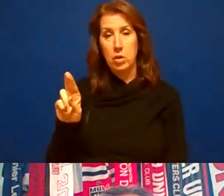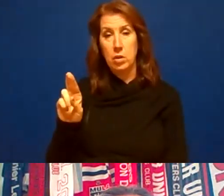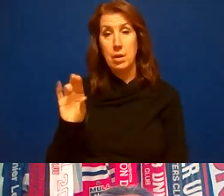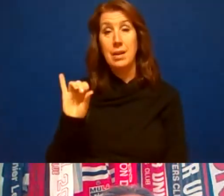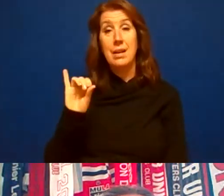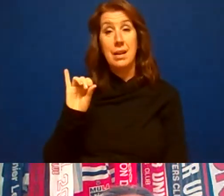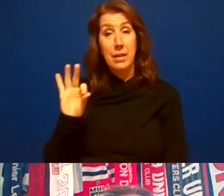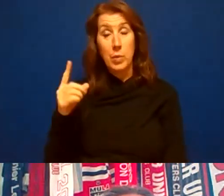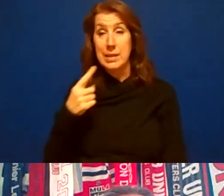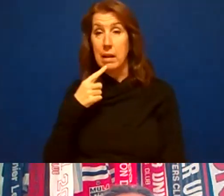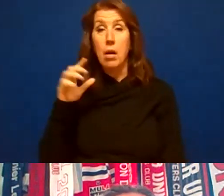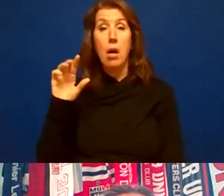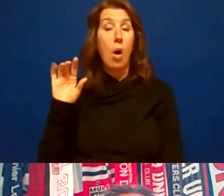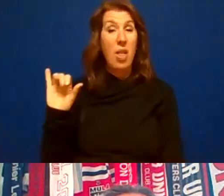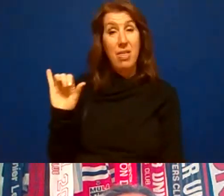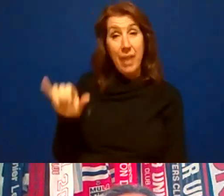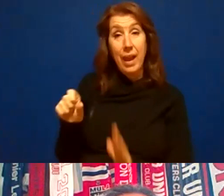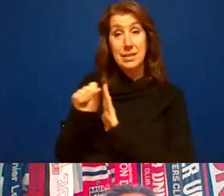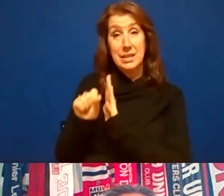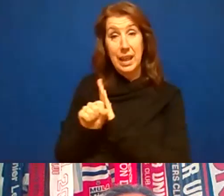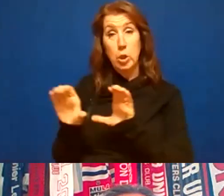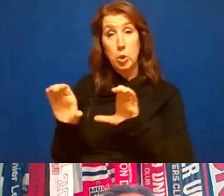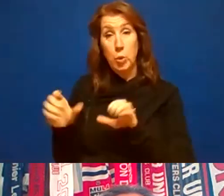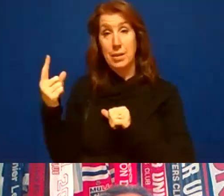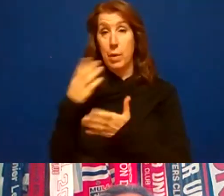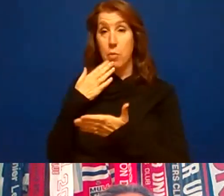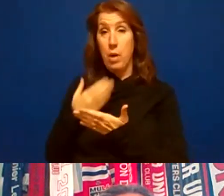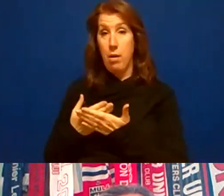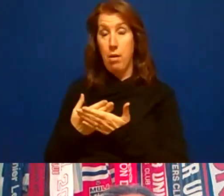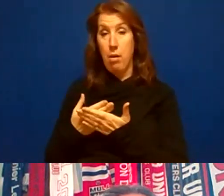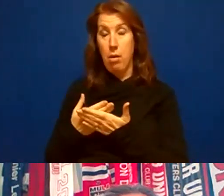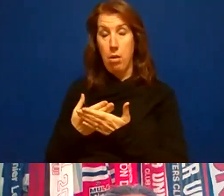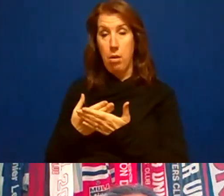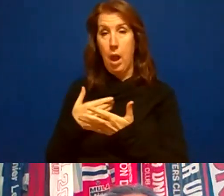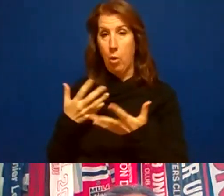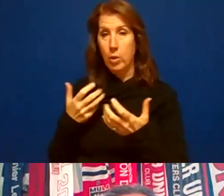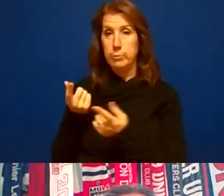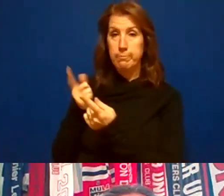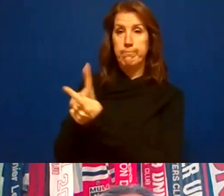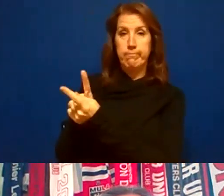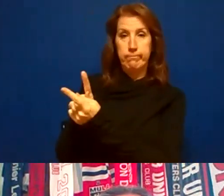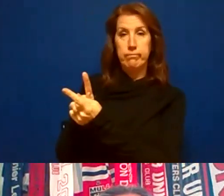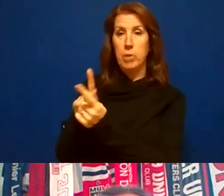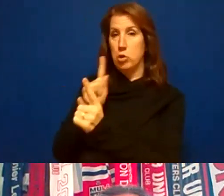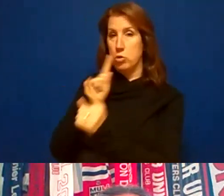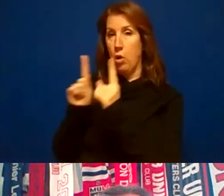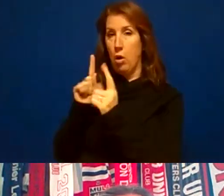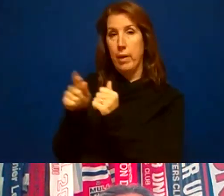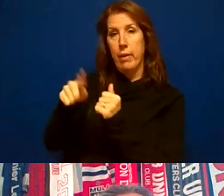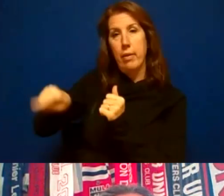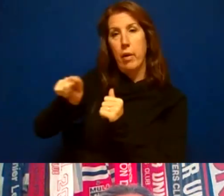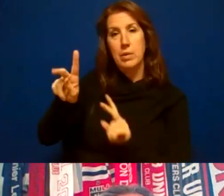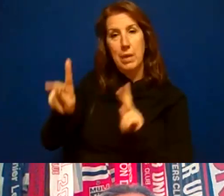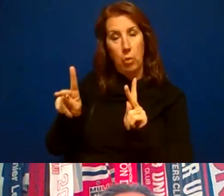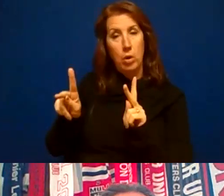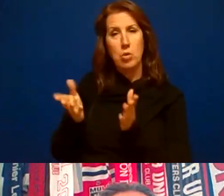even if somebody said, oh, X state is doing something well, I'd want to talk to the people in X state to find out what they think